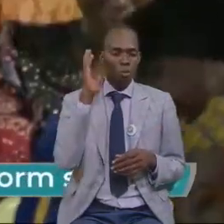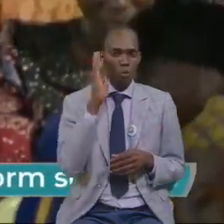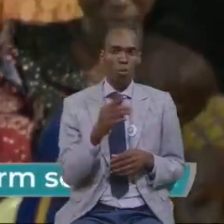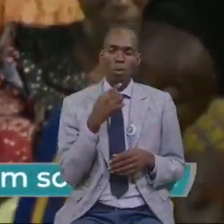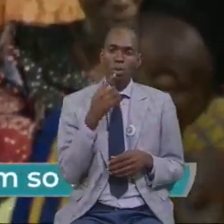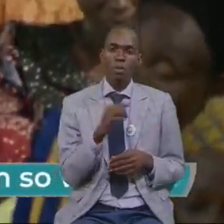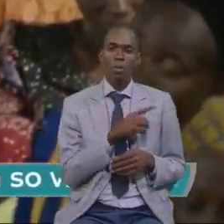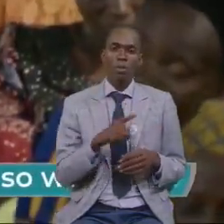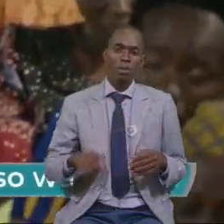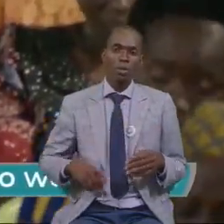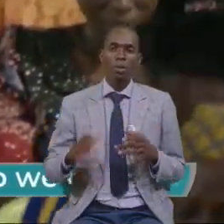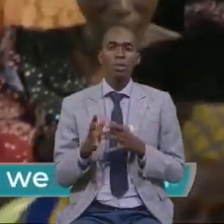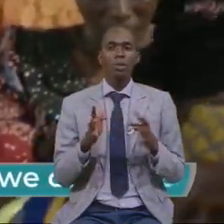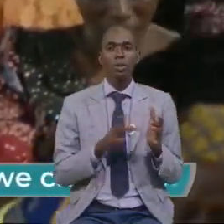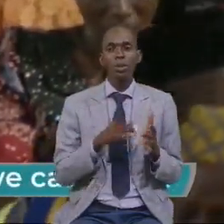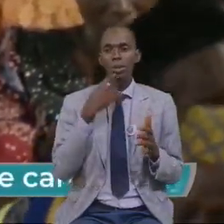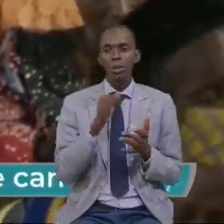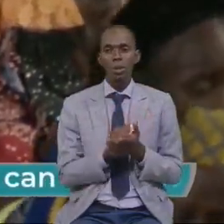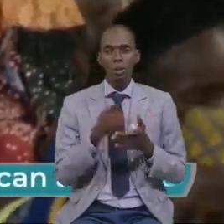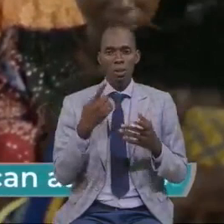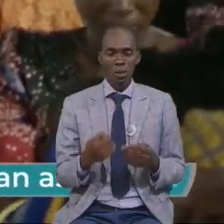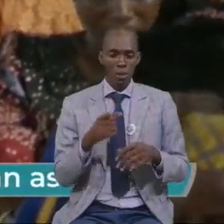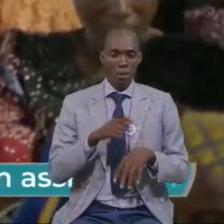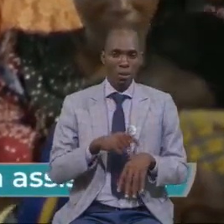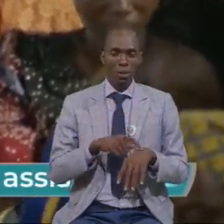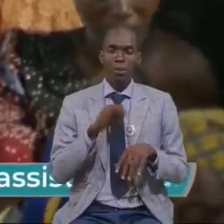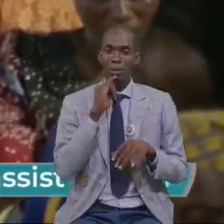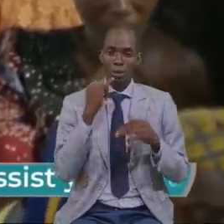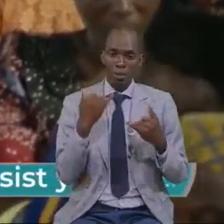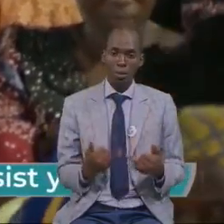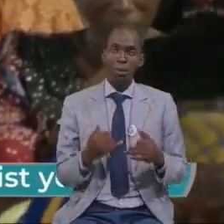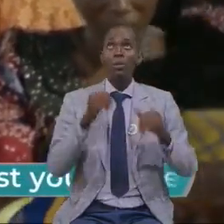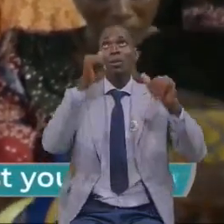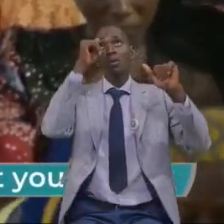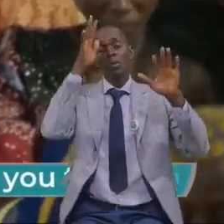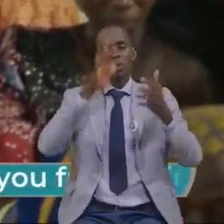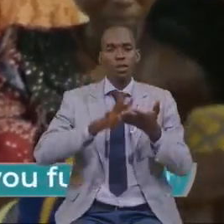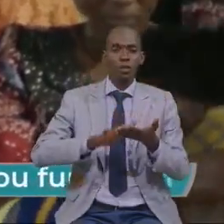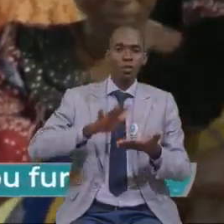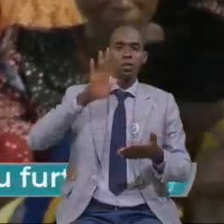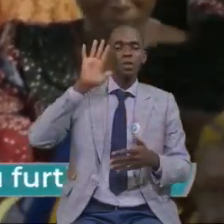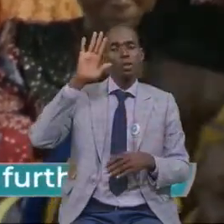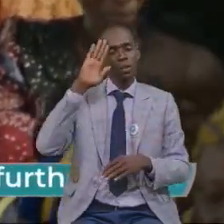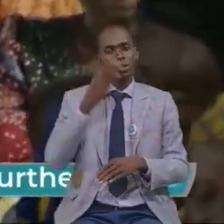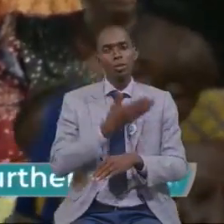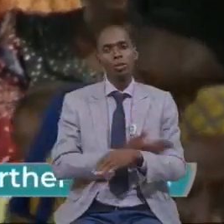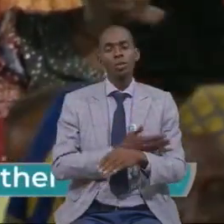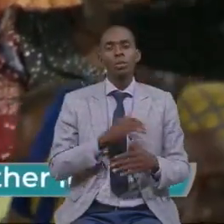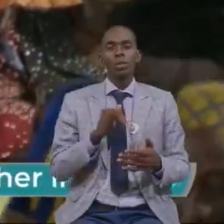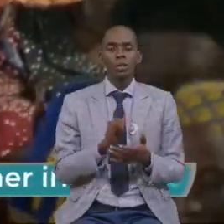Jesus said, the hour has come, Father, glorify thy Son. That's the singular prayer you